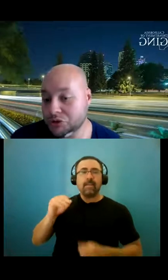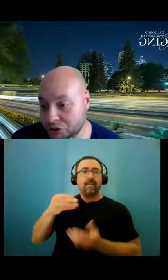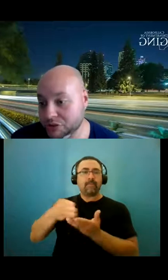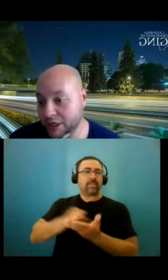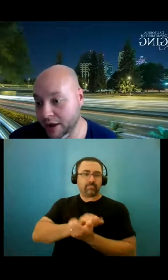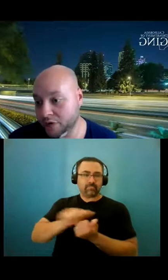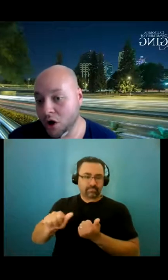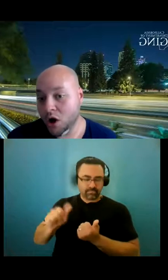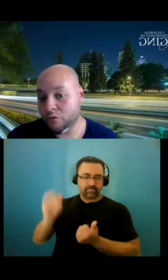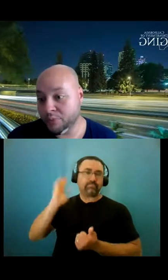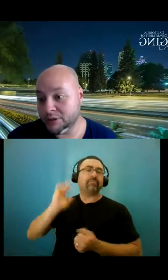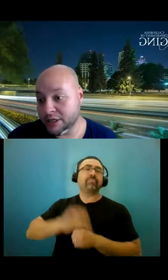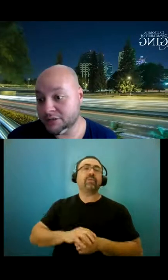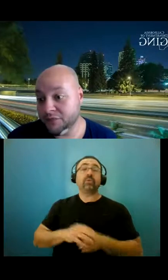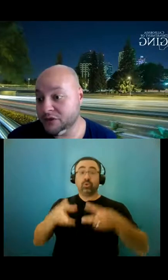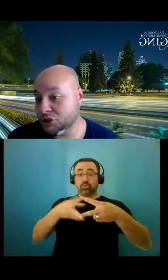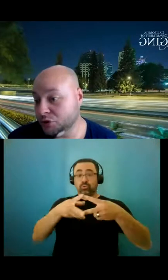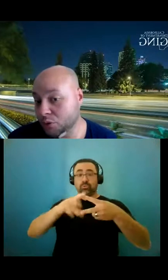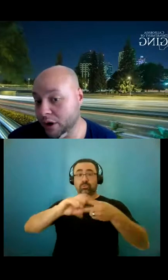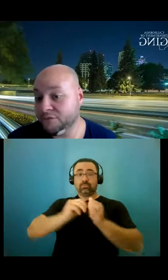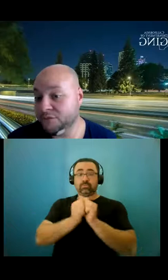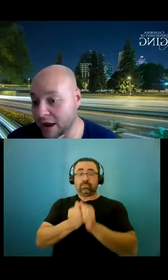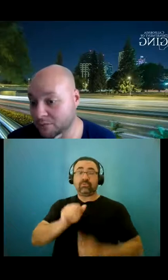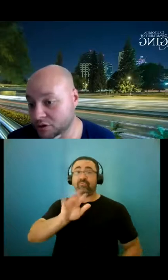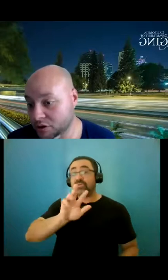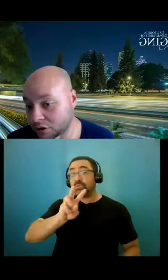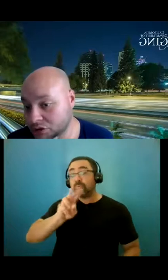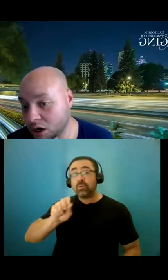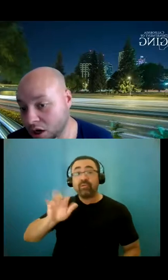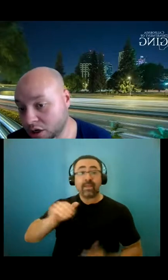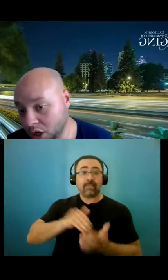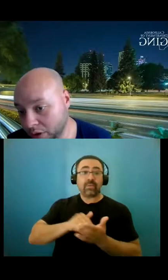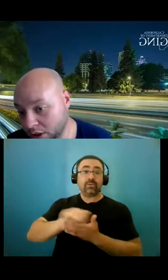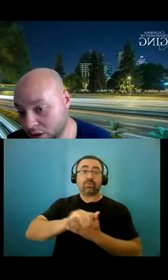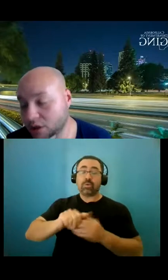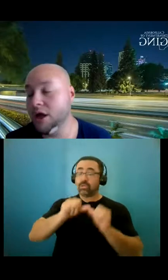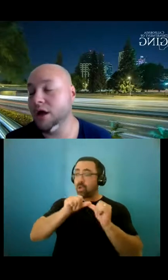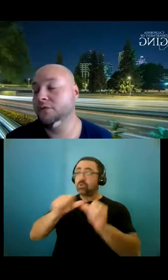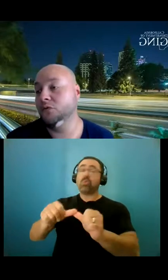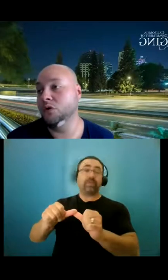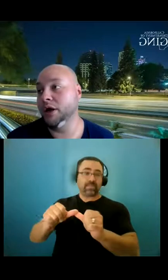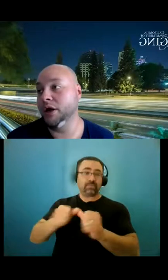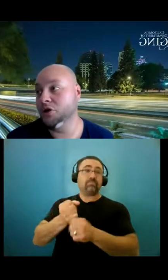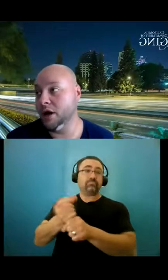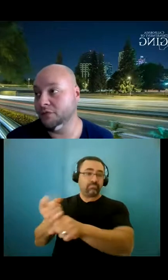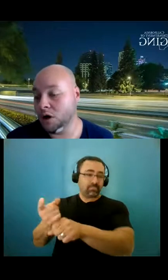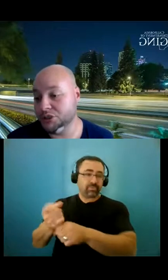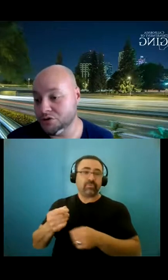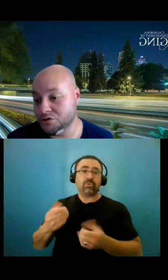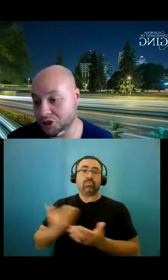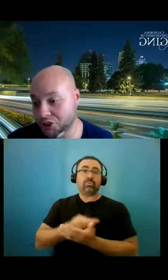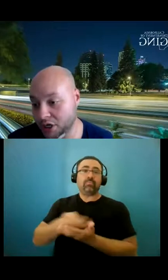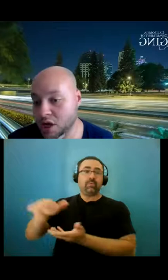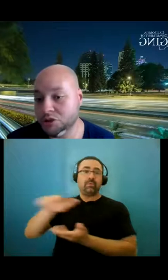those two together represent $52.5 million ongoing for in new money for our